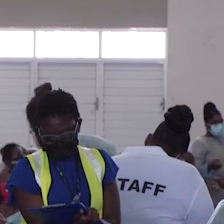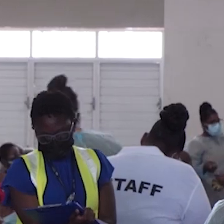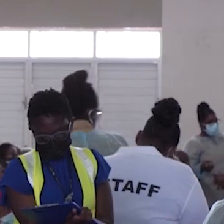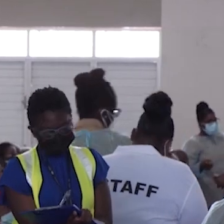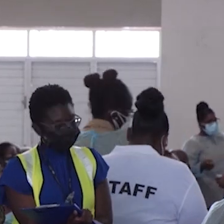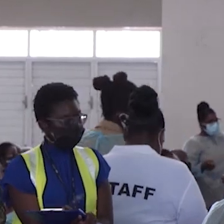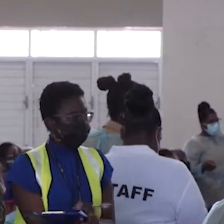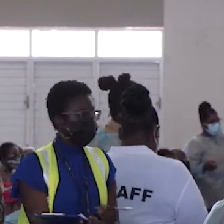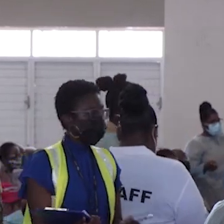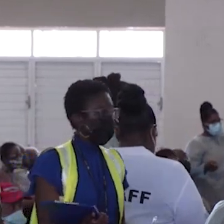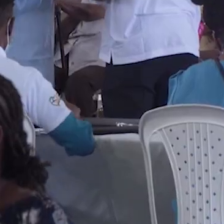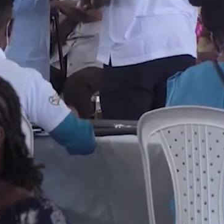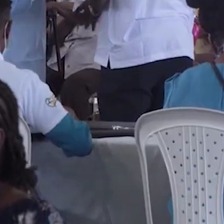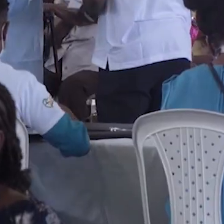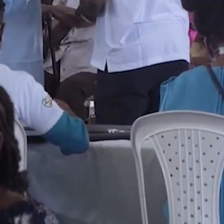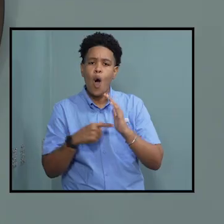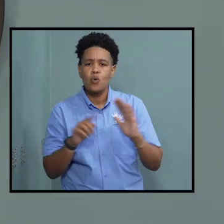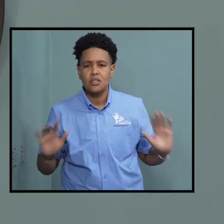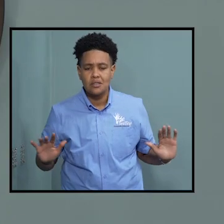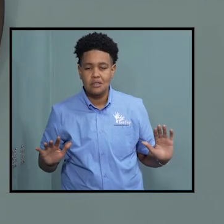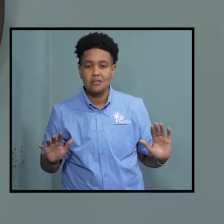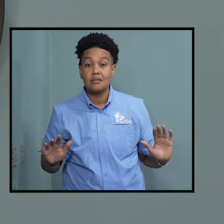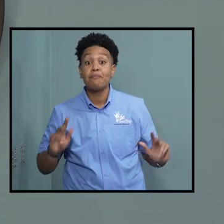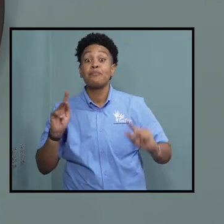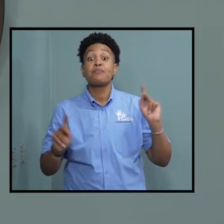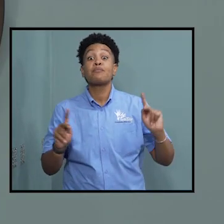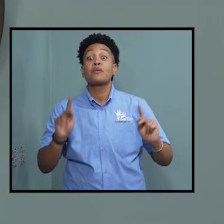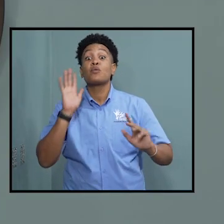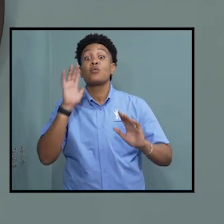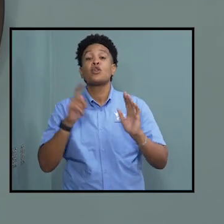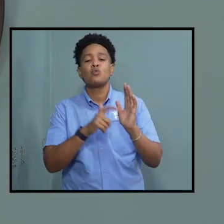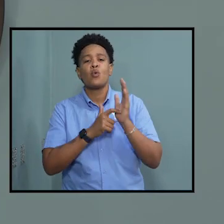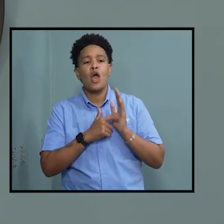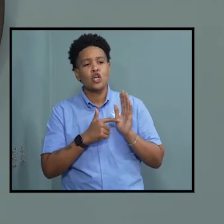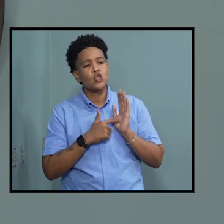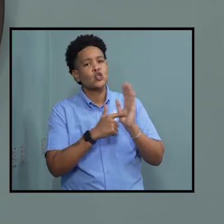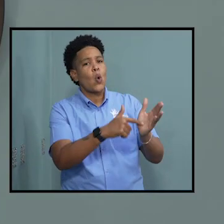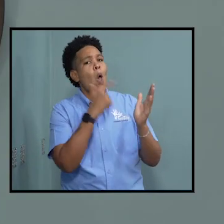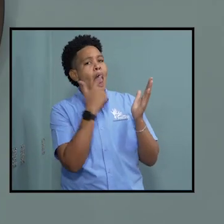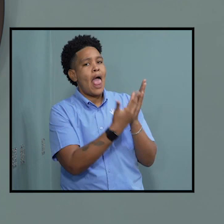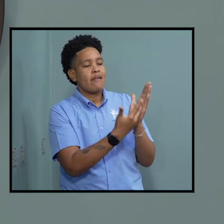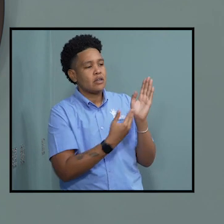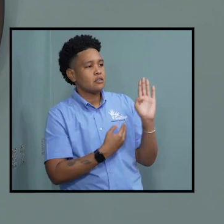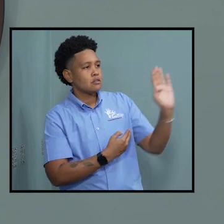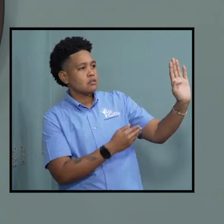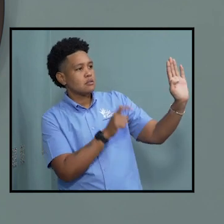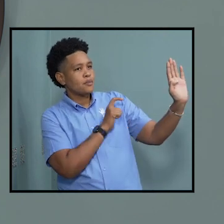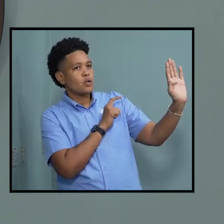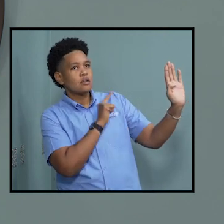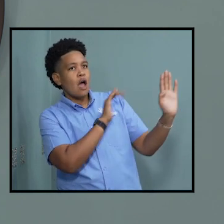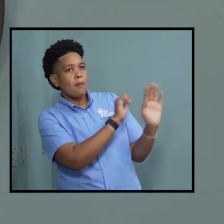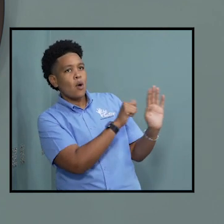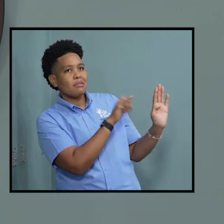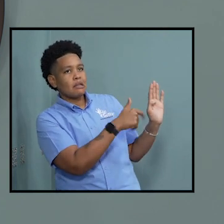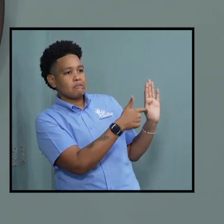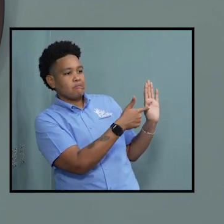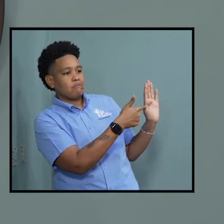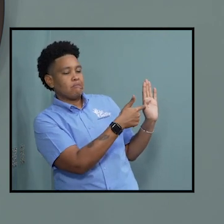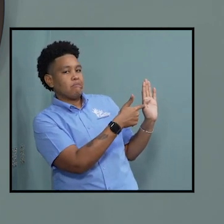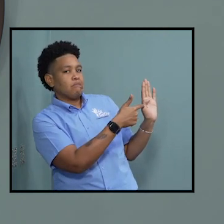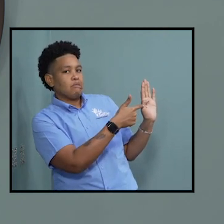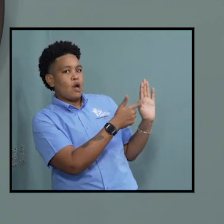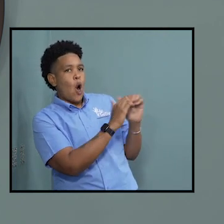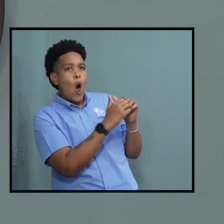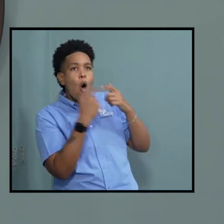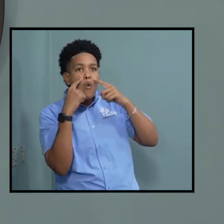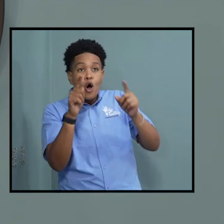Saturday's vaccination blitz at the National Arena. Persons will be required to present evidence of the appointment. And how it will work is you